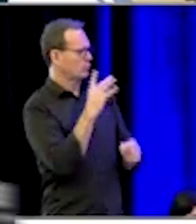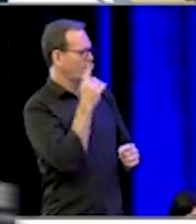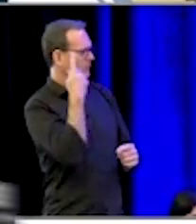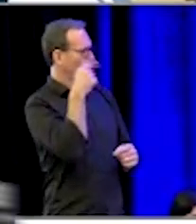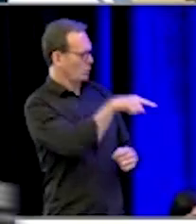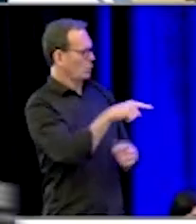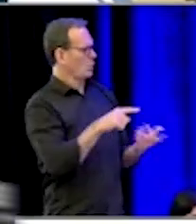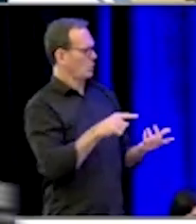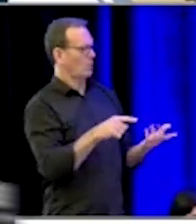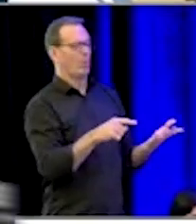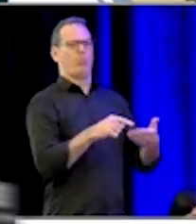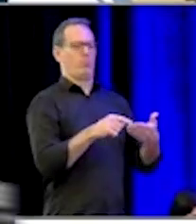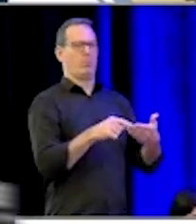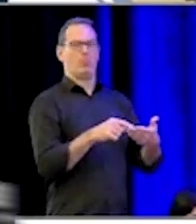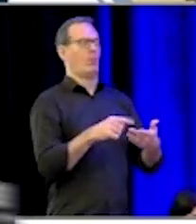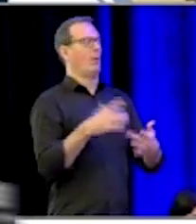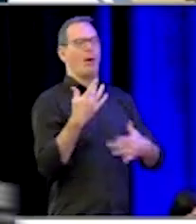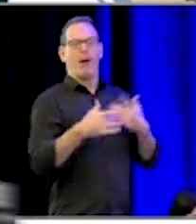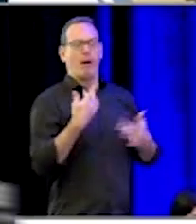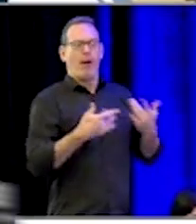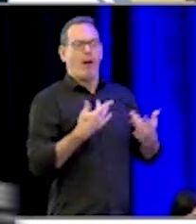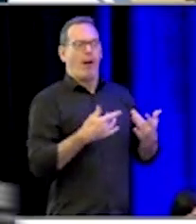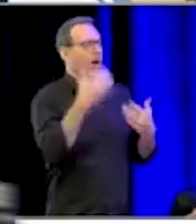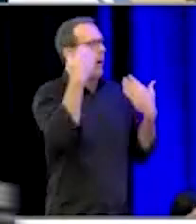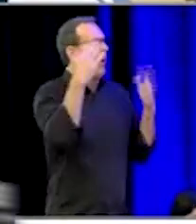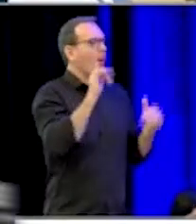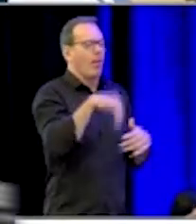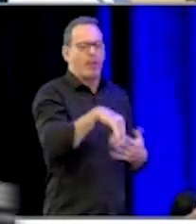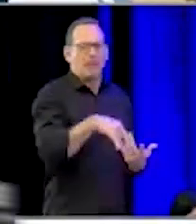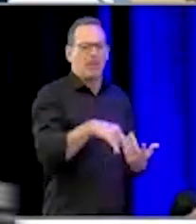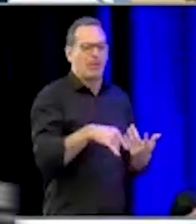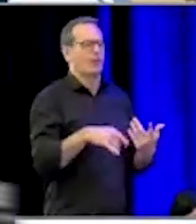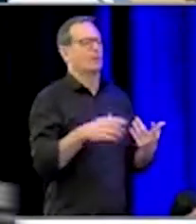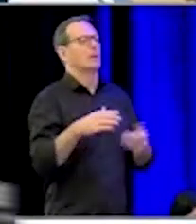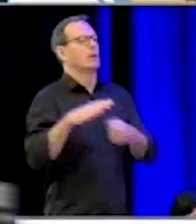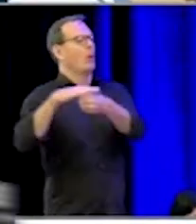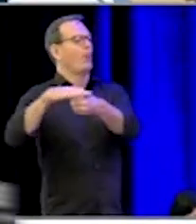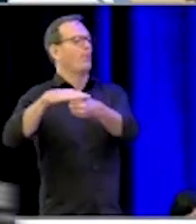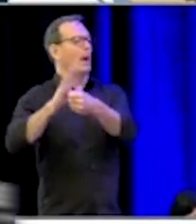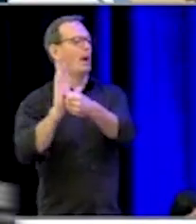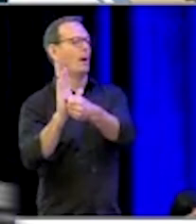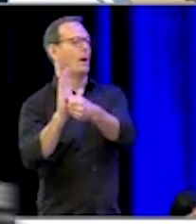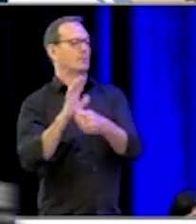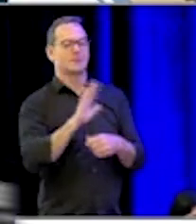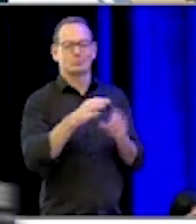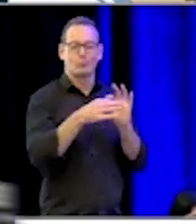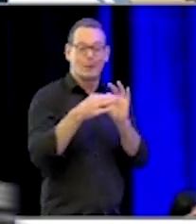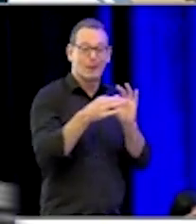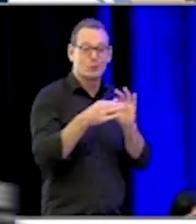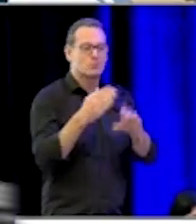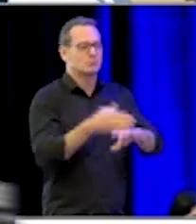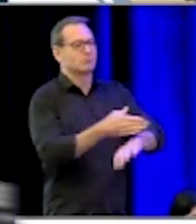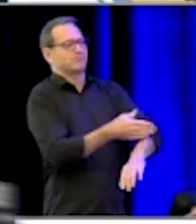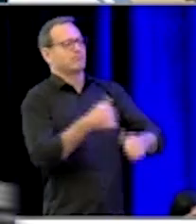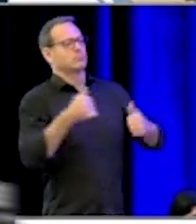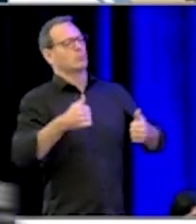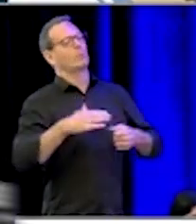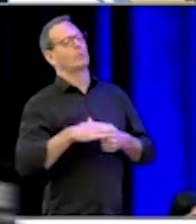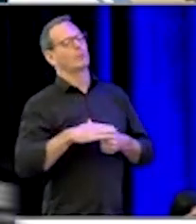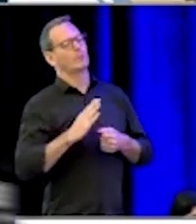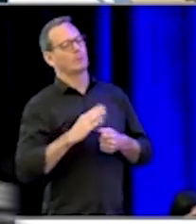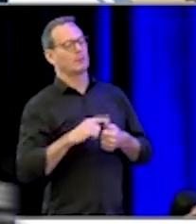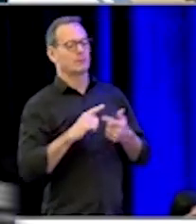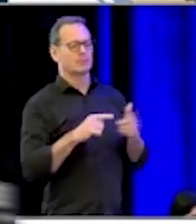he was very excited because he had no idea. So that alleviated so much stress off his own relationship, gave him so much